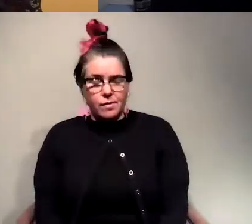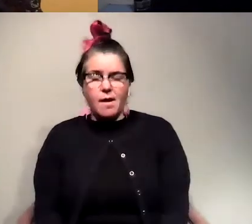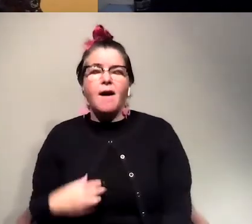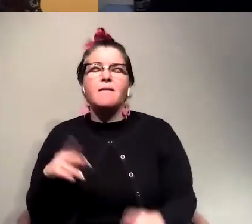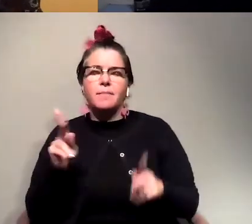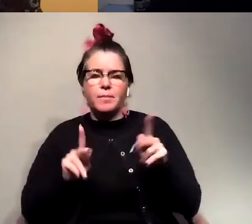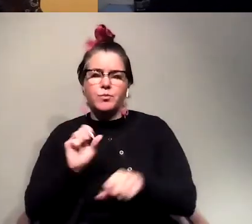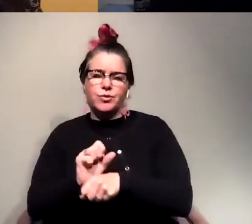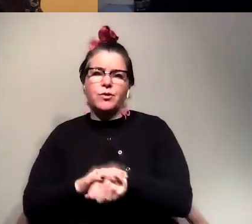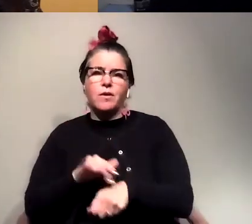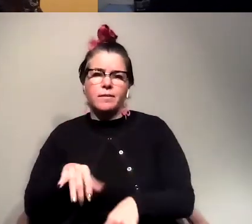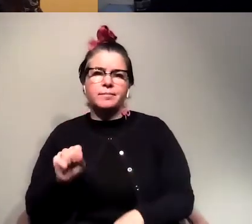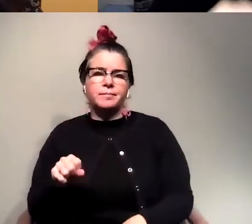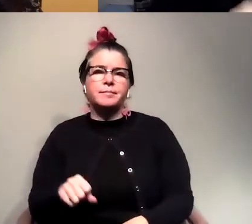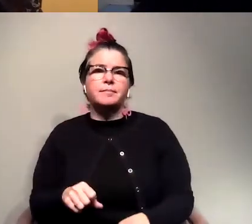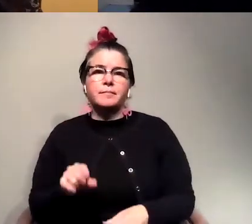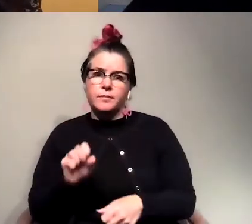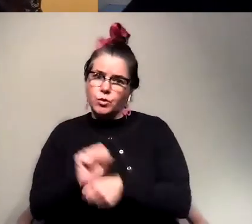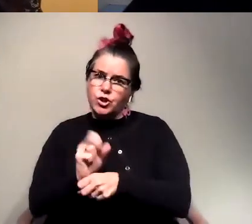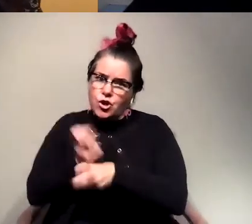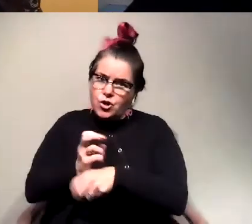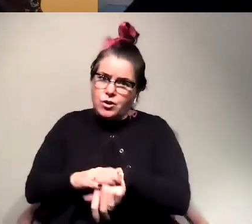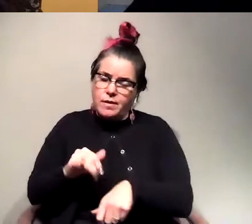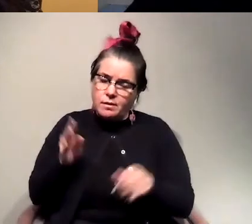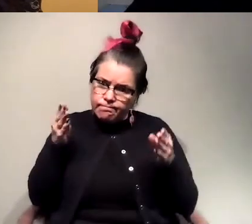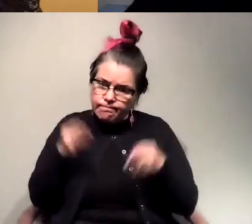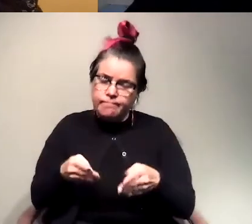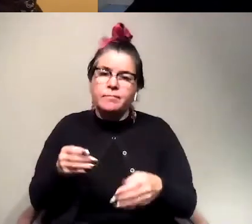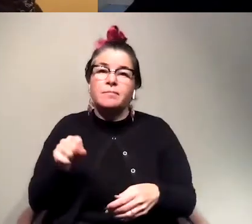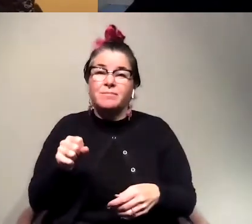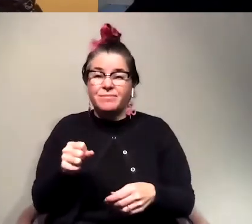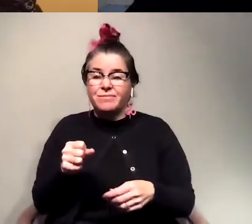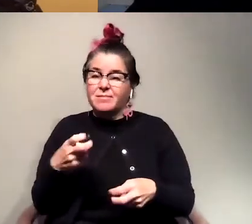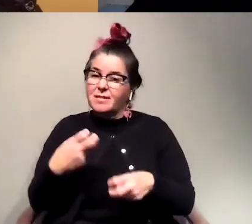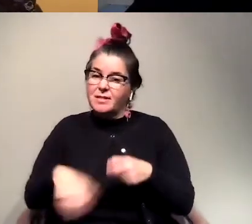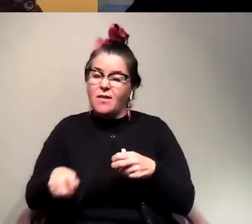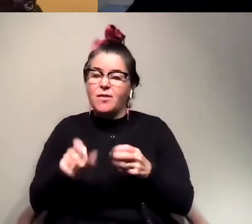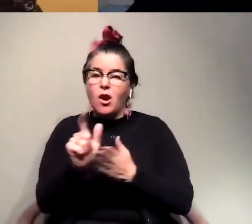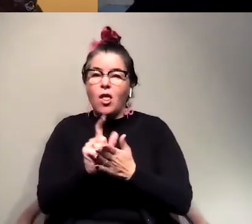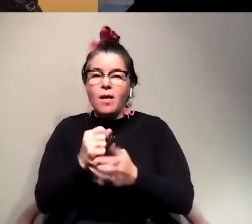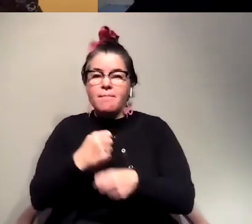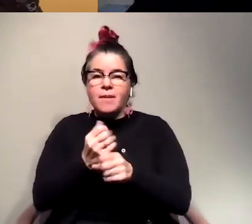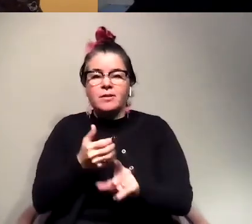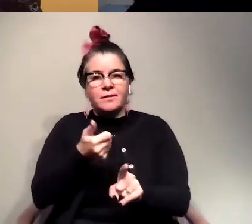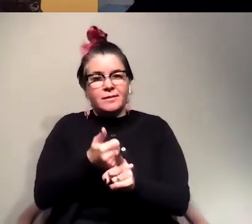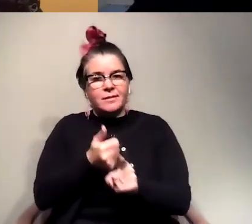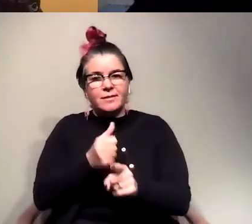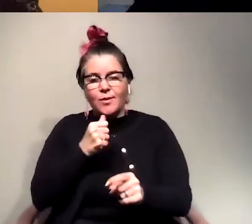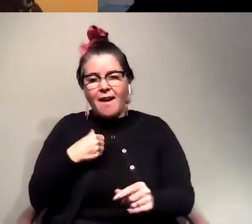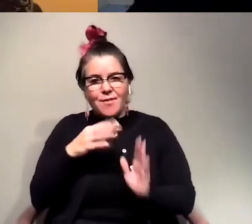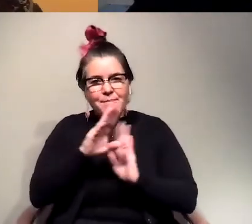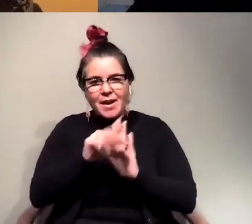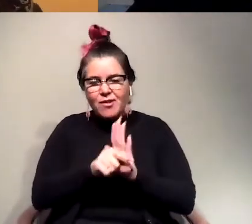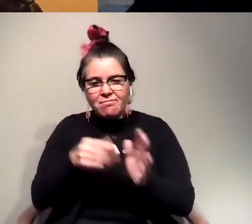this and working hard on it. It is tough for lawmakers who don't have this kinds of background. So I think